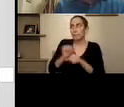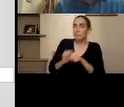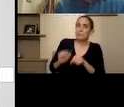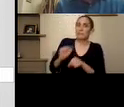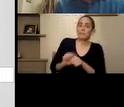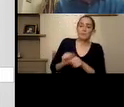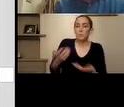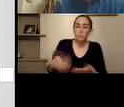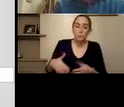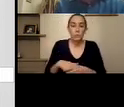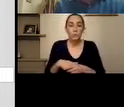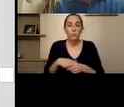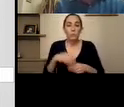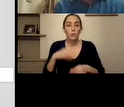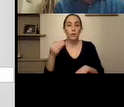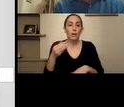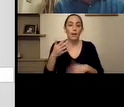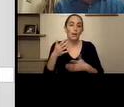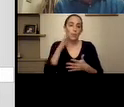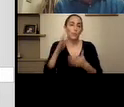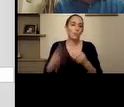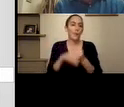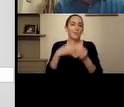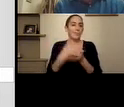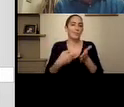other areas, that's going to add cost to us.